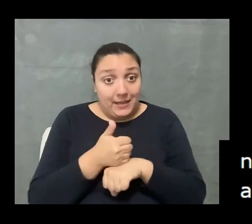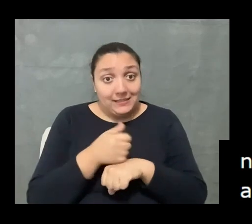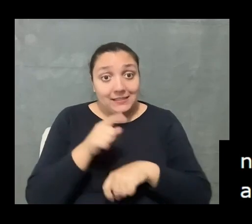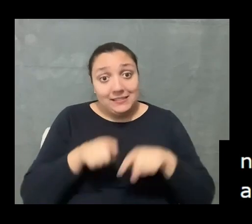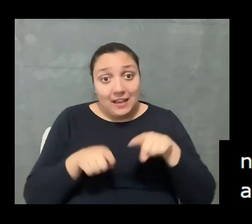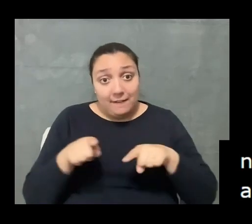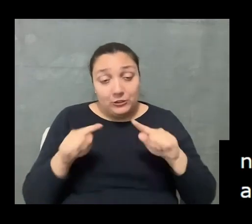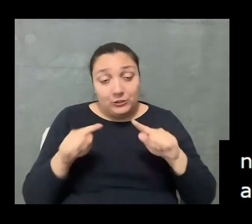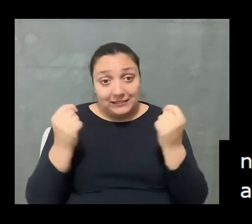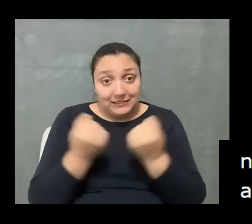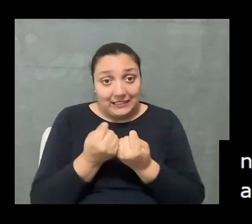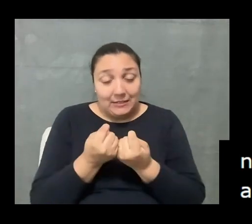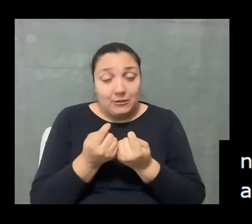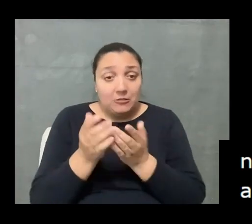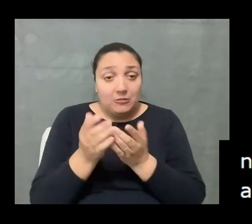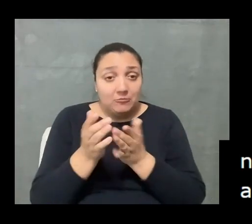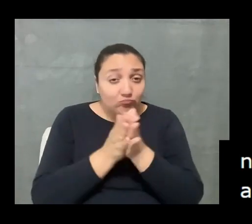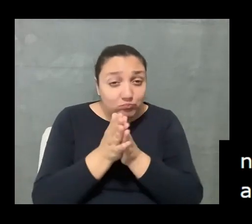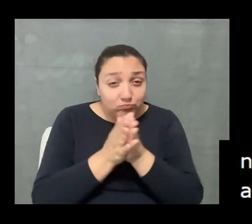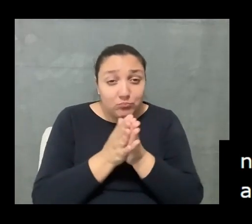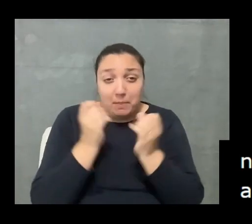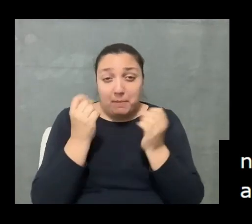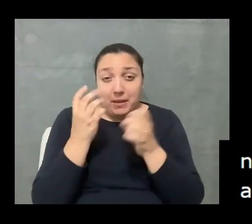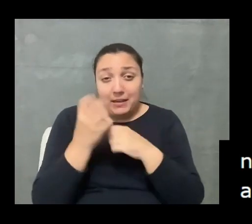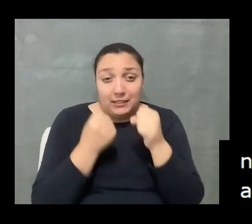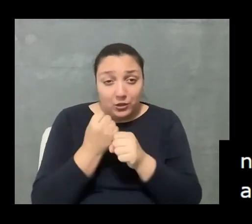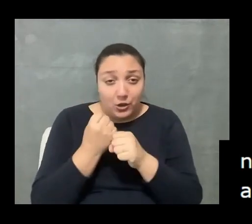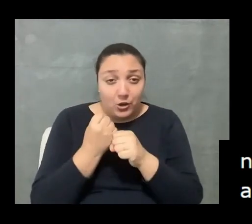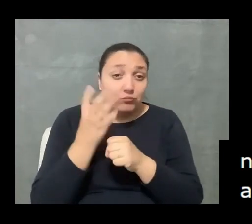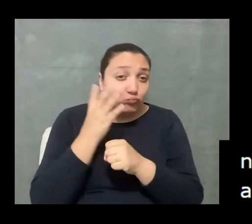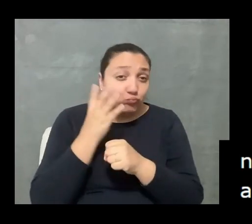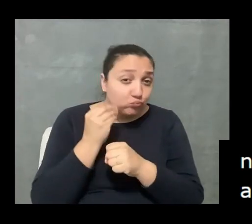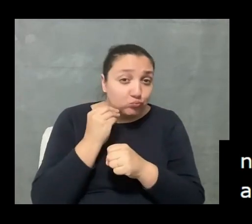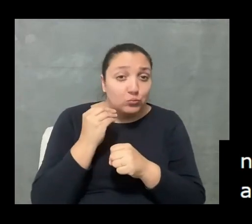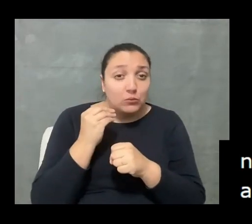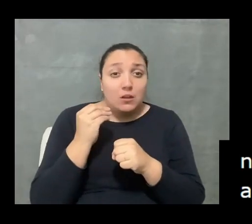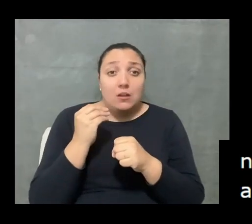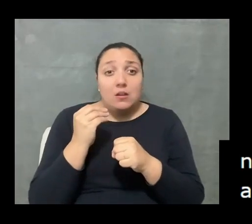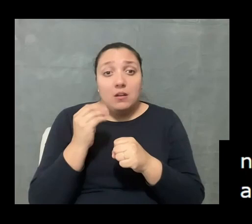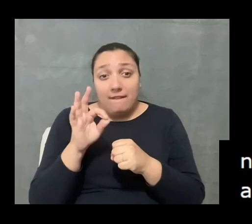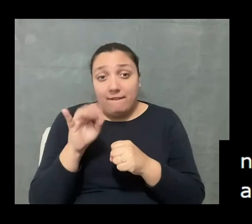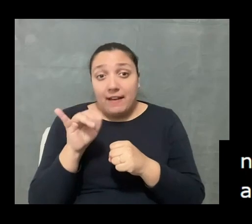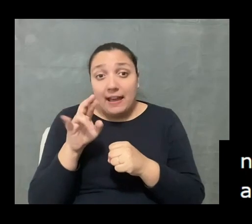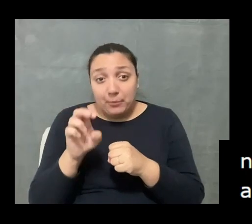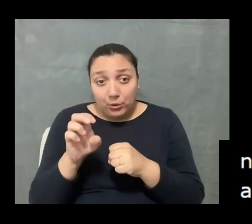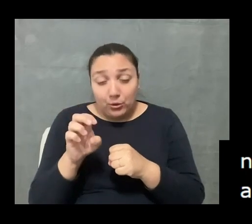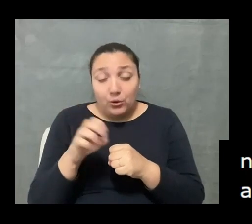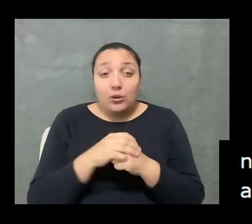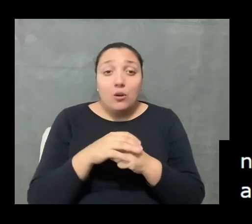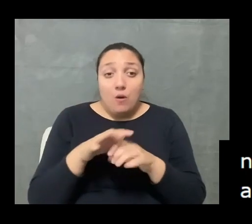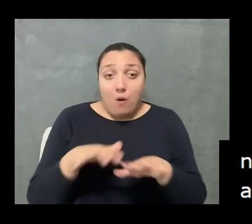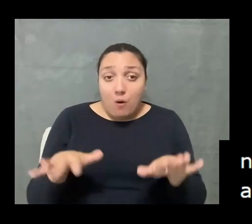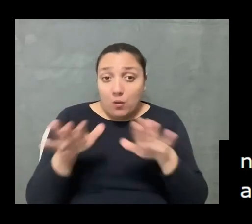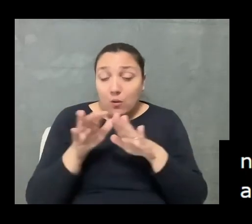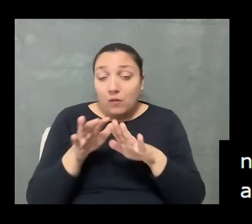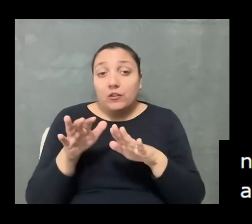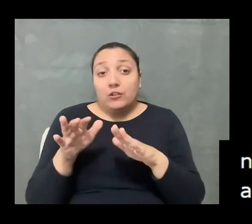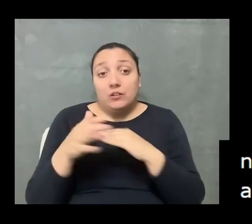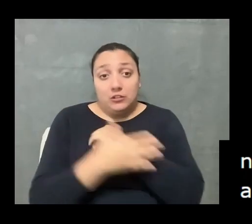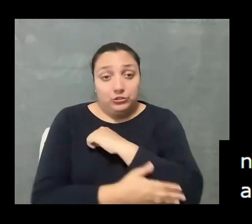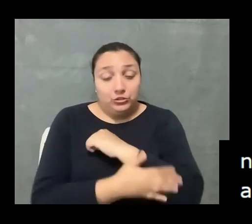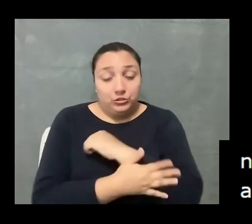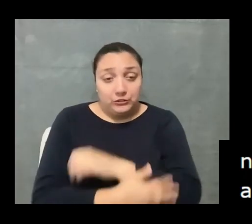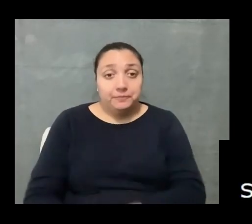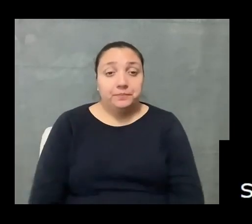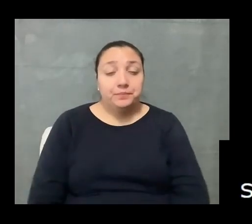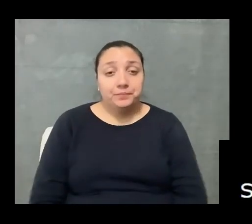who's passionate and has years of industry experience building out fiber in cities across the country. Today,